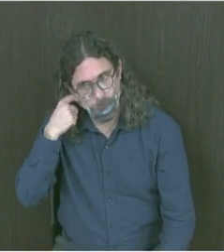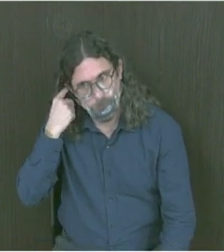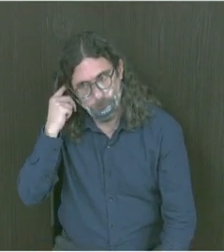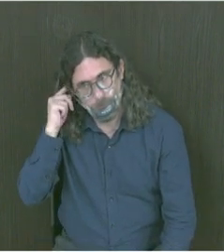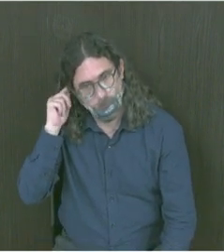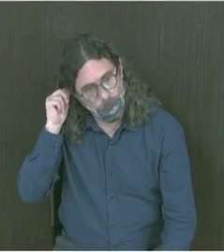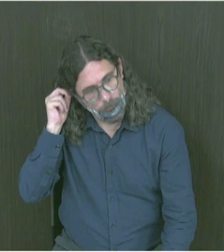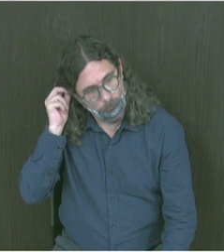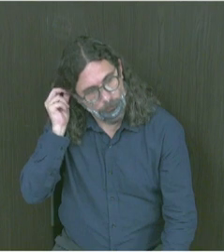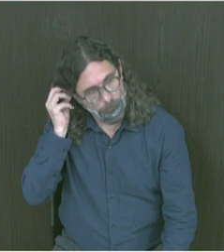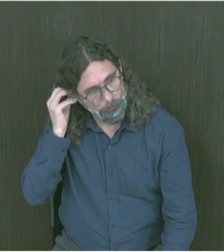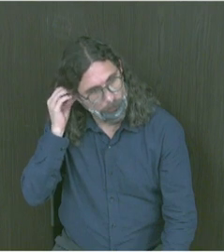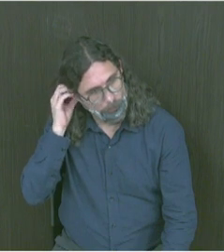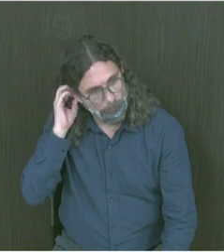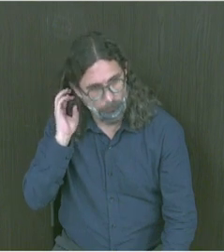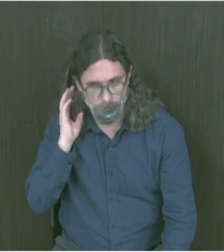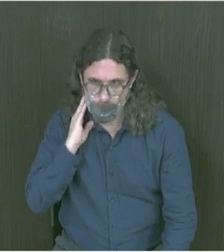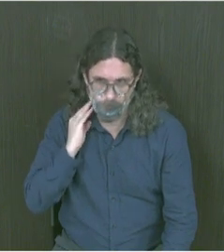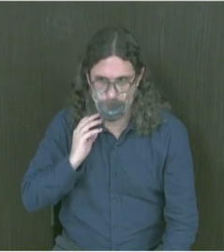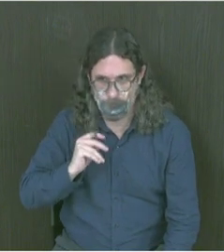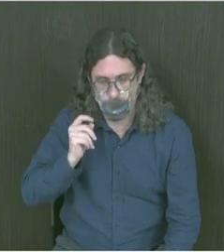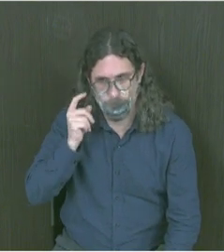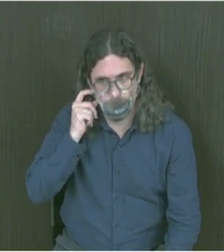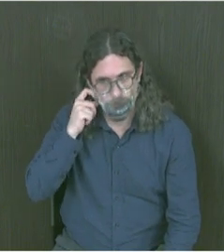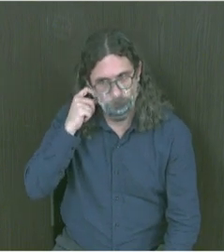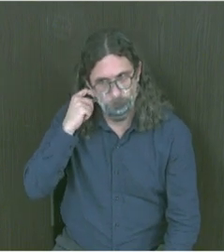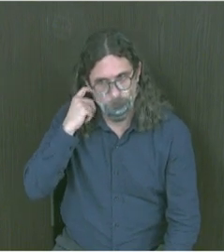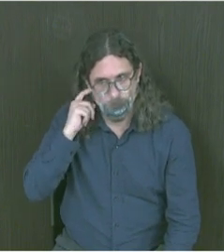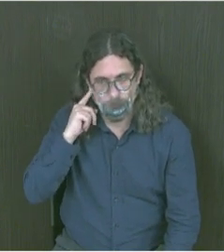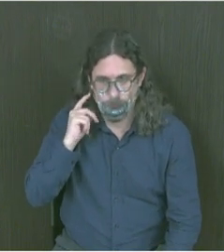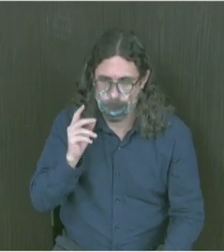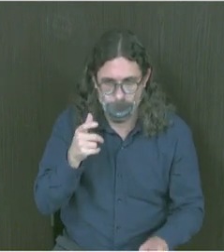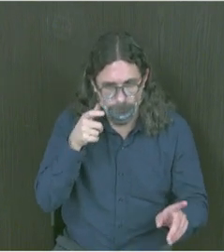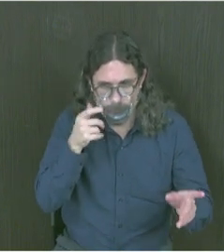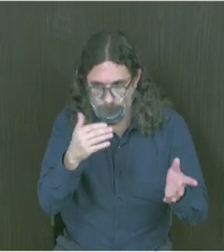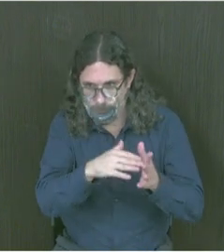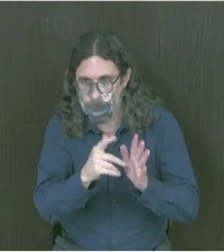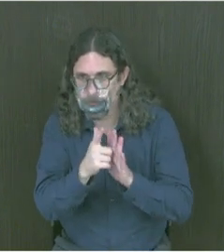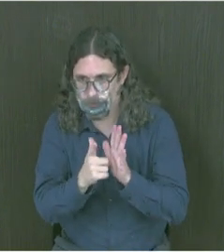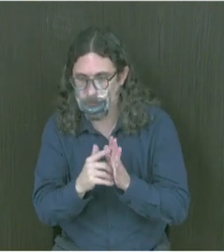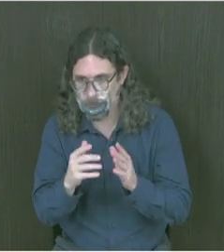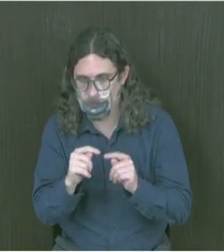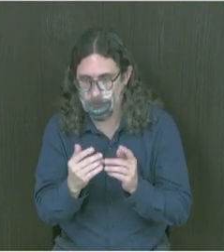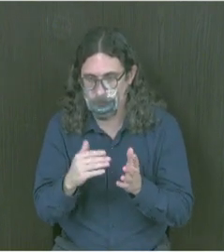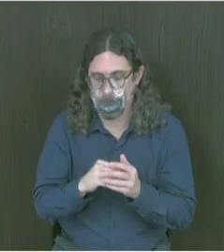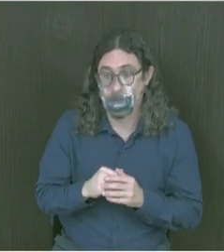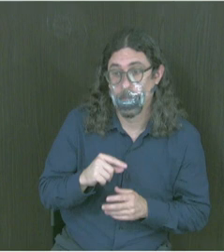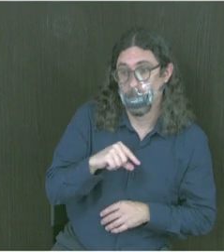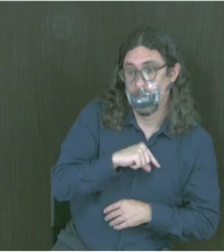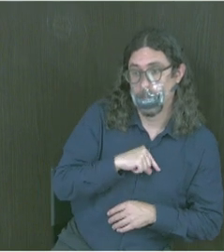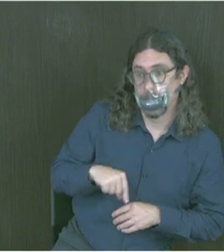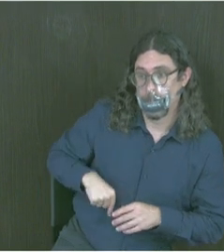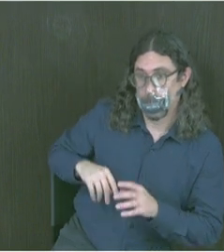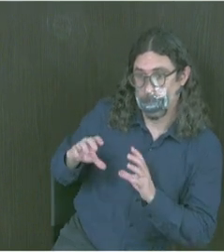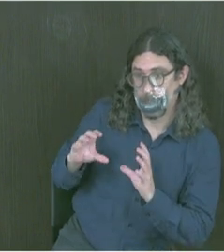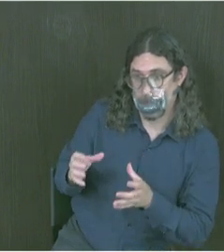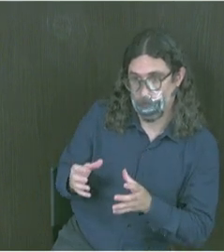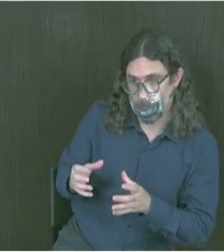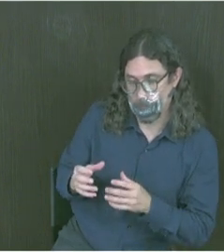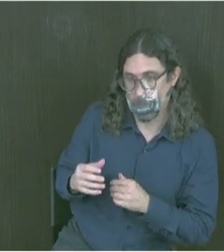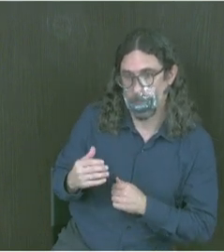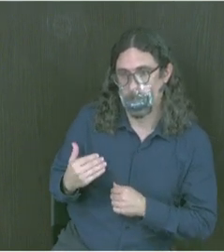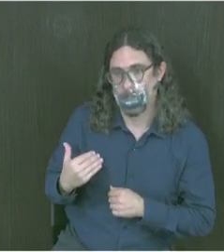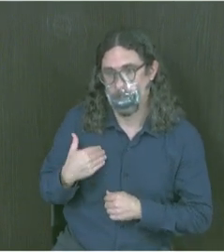Again, we're talking about Queens Libertarian Party, objections by N. Cirillo. Petition of